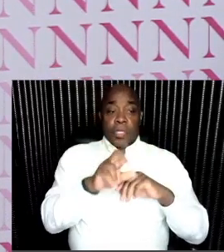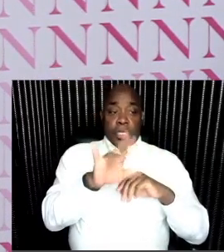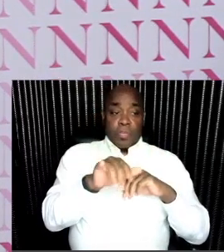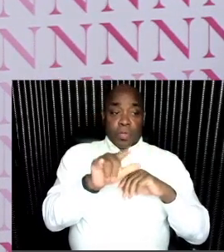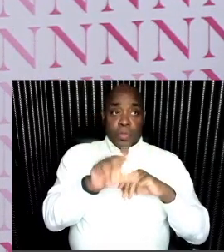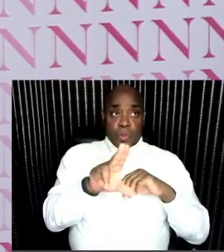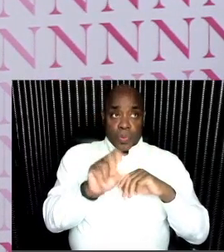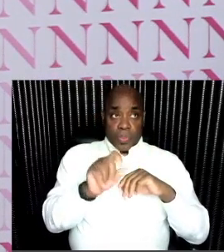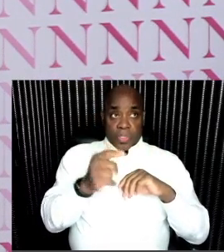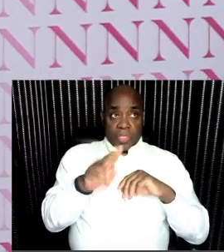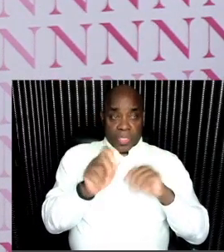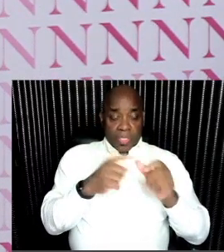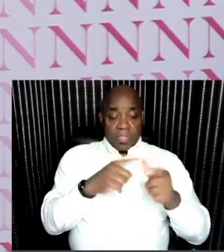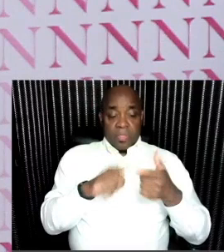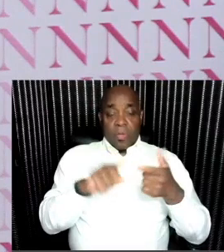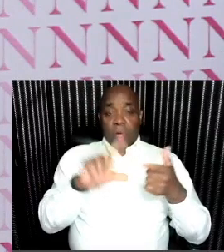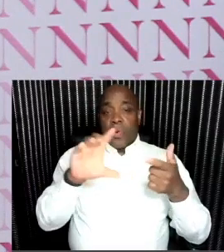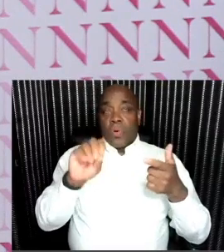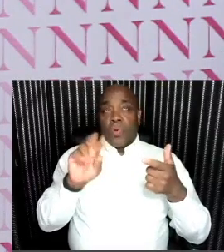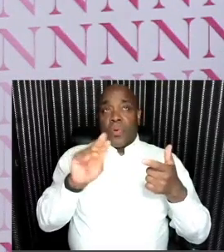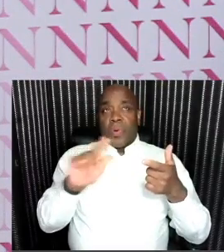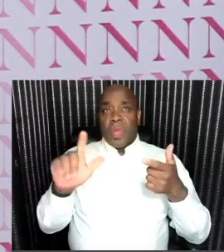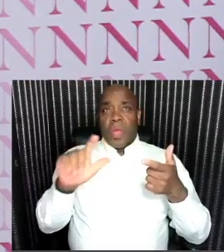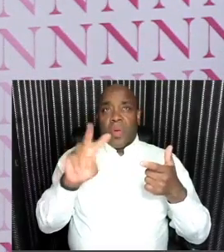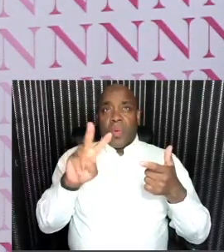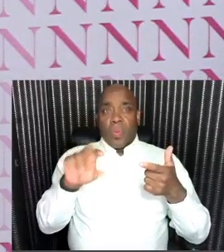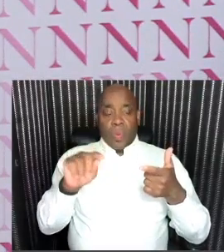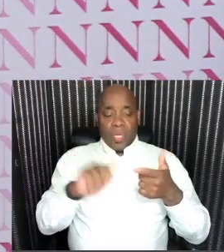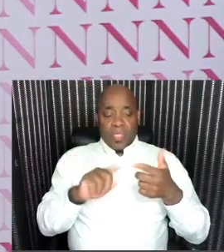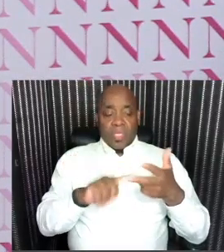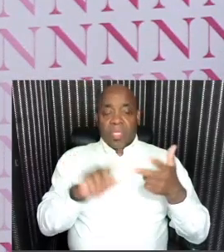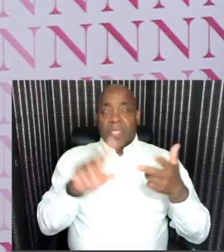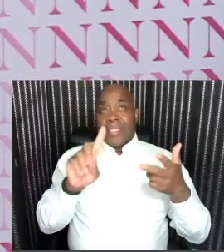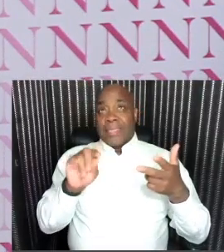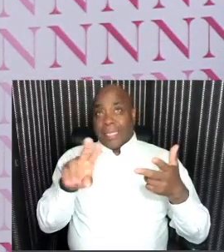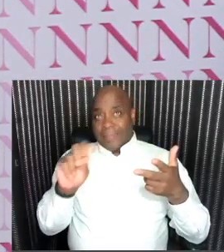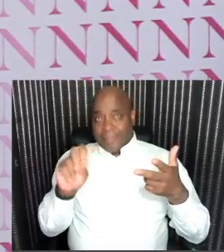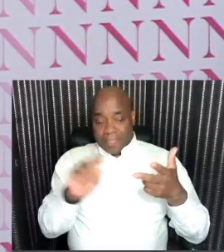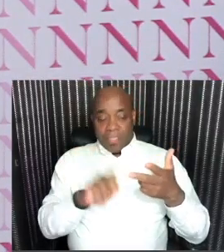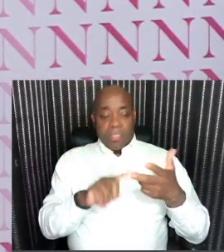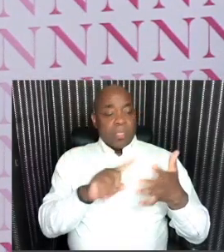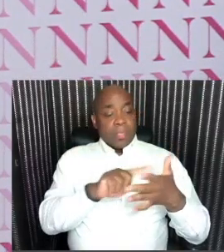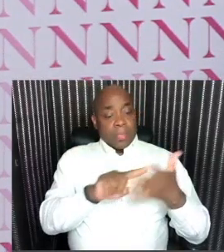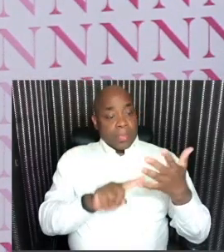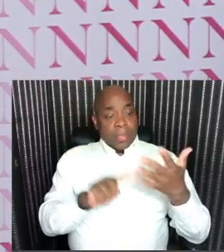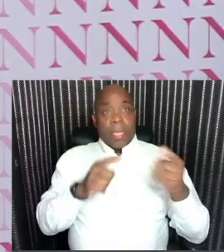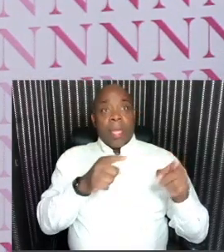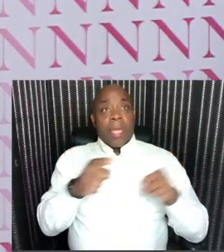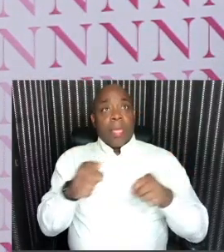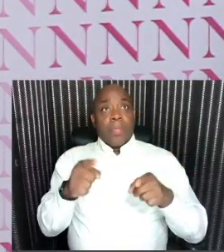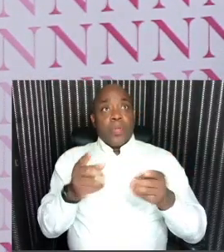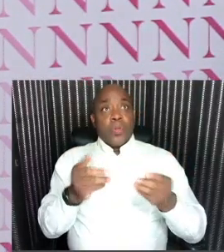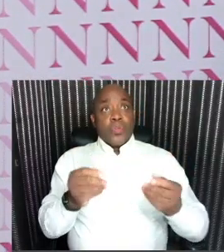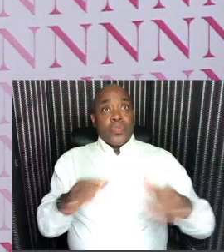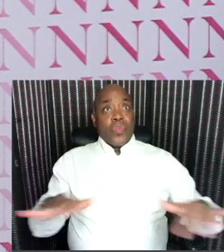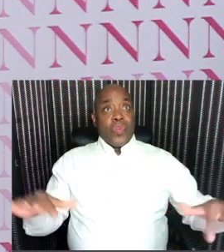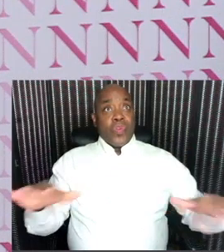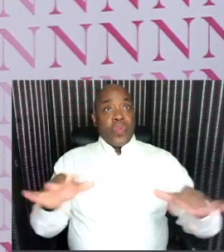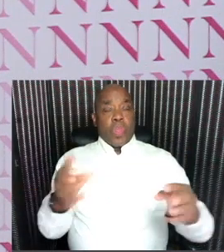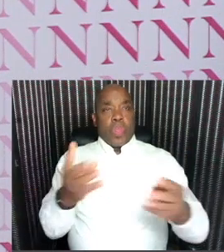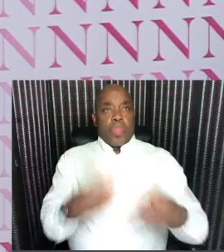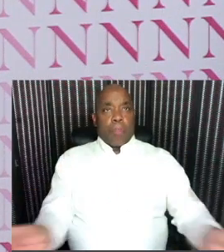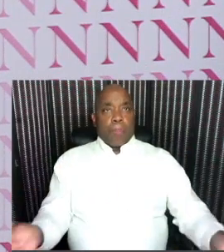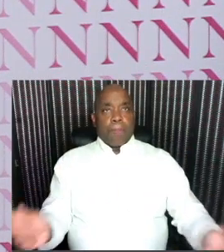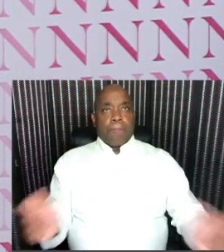Ozzie Davis, much of that information, much of what happened on the ground was gone. It only really existed